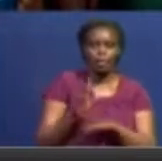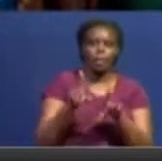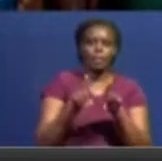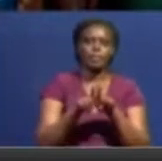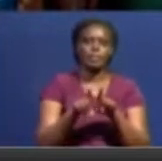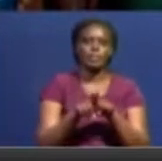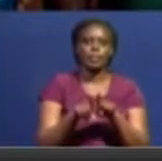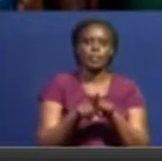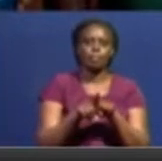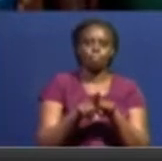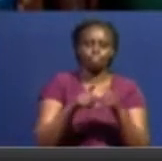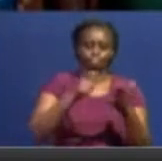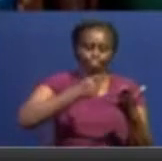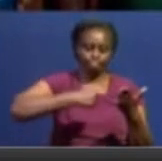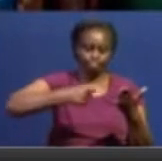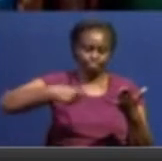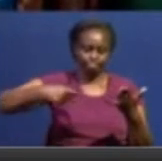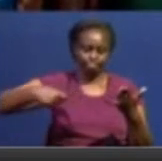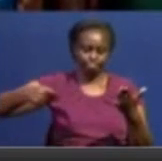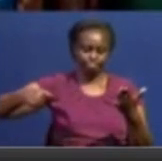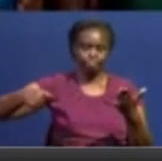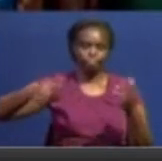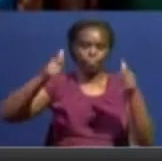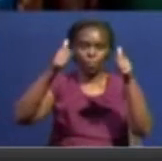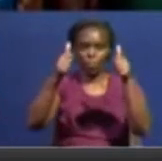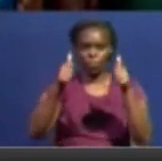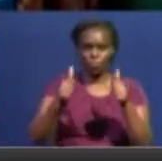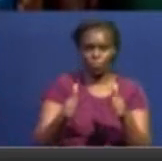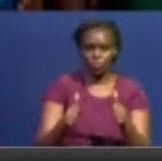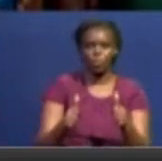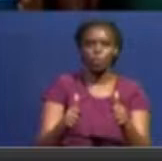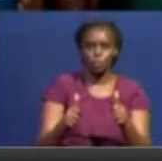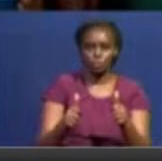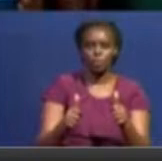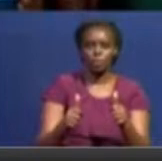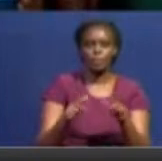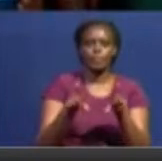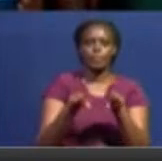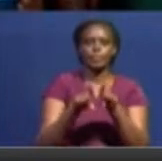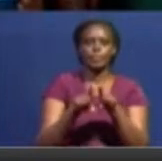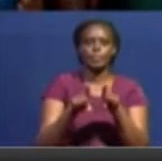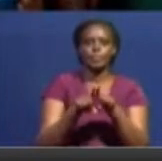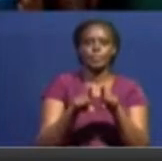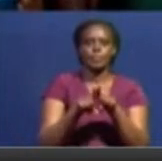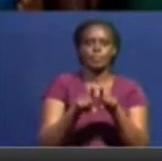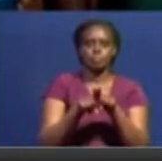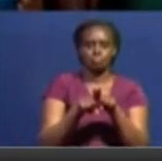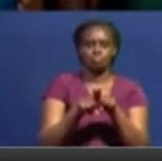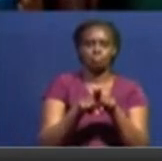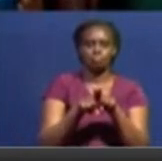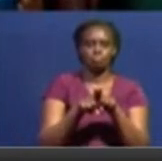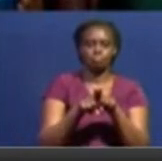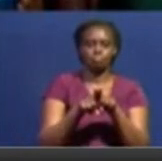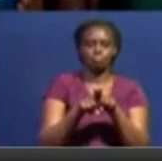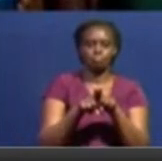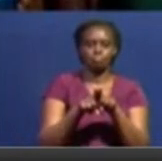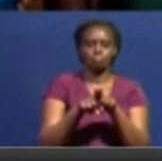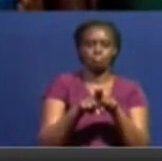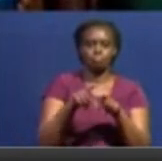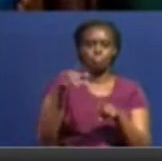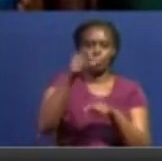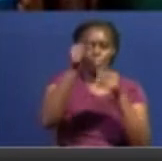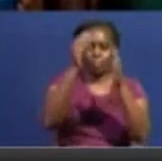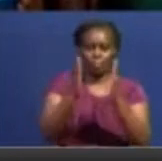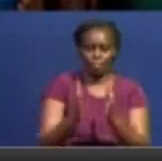also sign a Gazette notice to this effect, that the nominee for Deputy